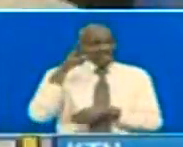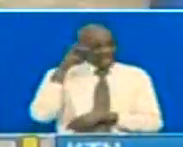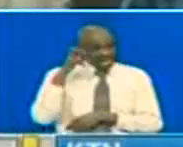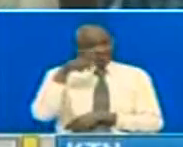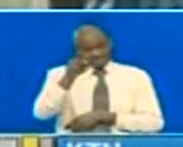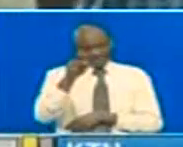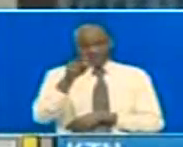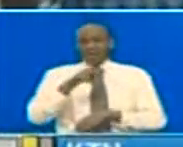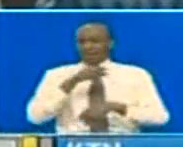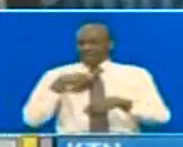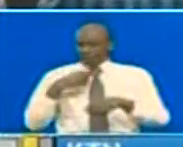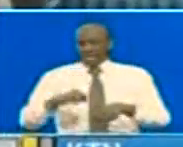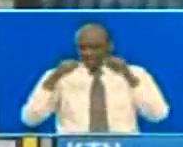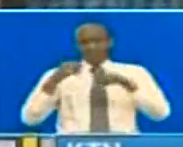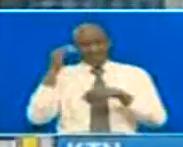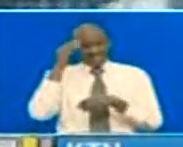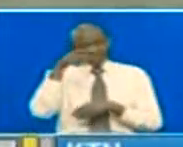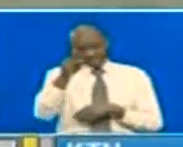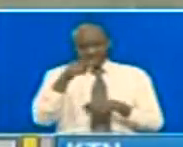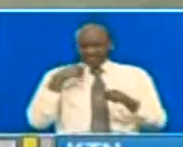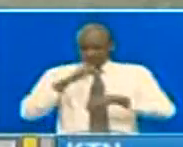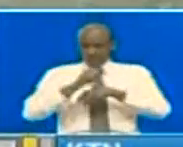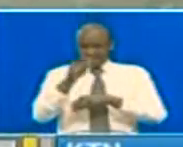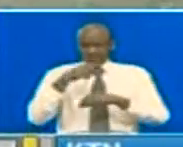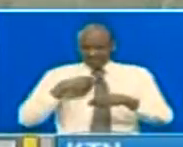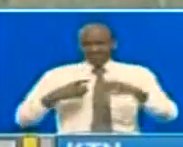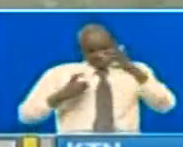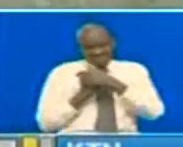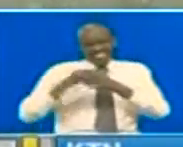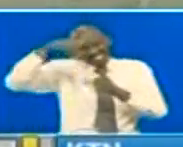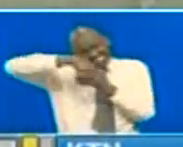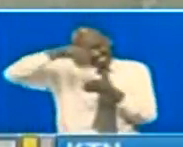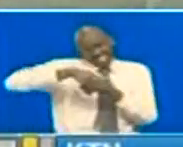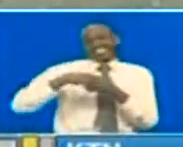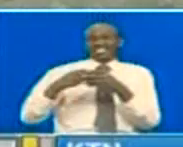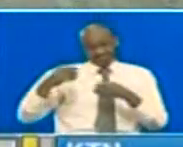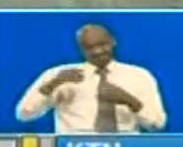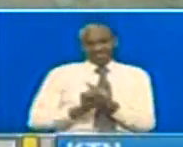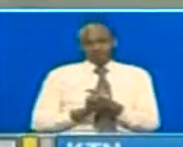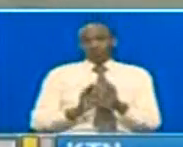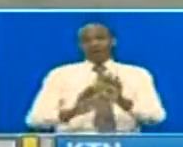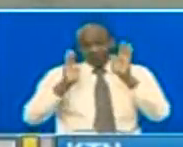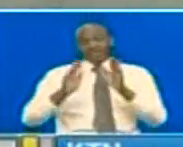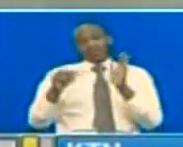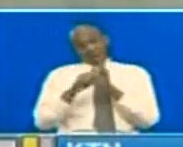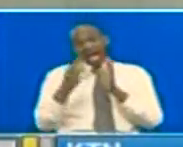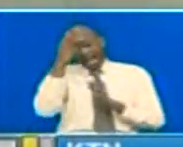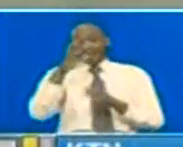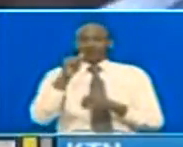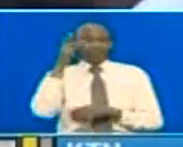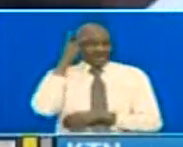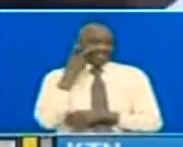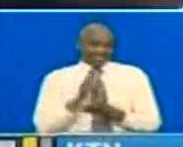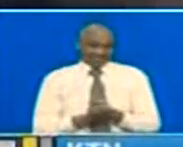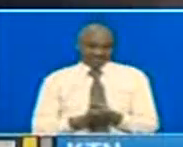When he heard they were after him, the principal of Muguye Primary School in Kisumu County locked himself inside his office to avoid the